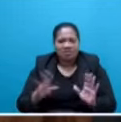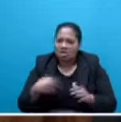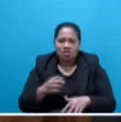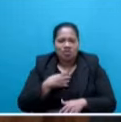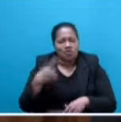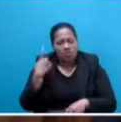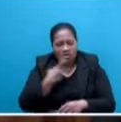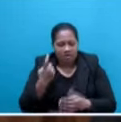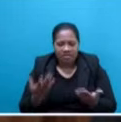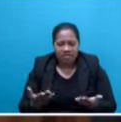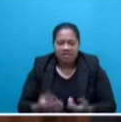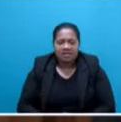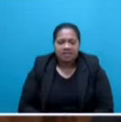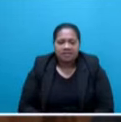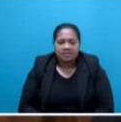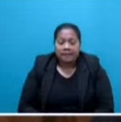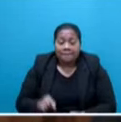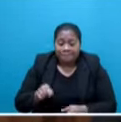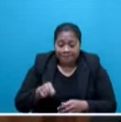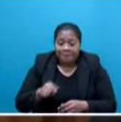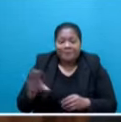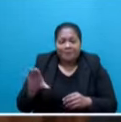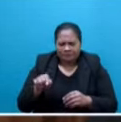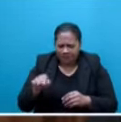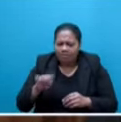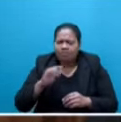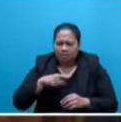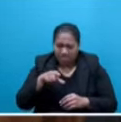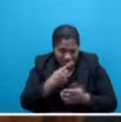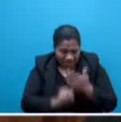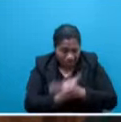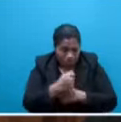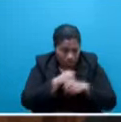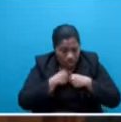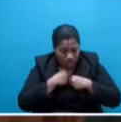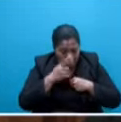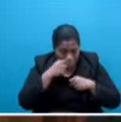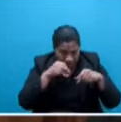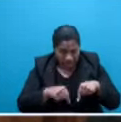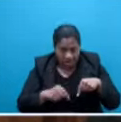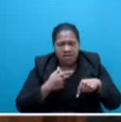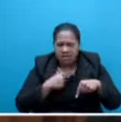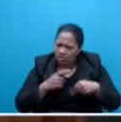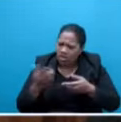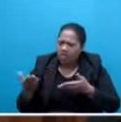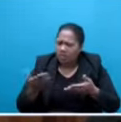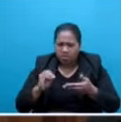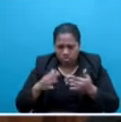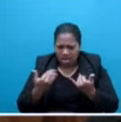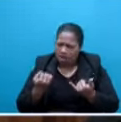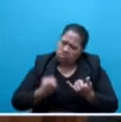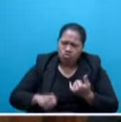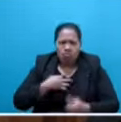from unrealistic demands from our local laborers, which places greater pressures on the finance of farmers.